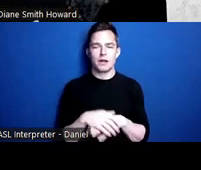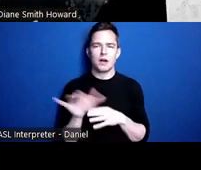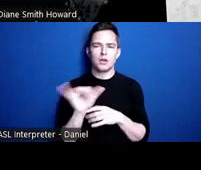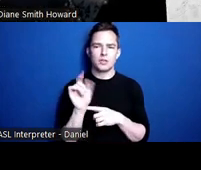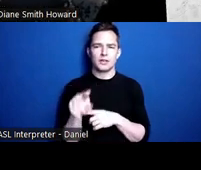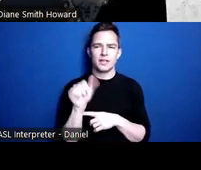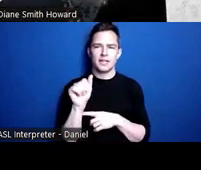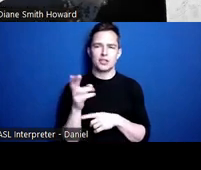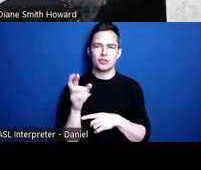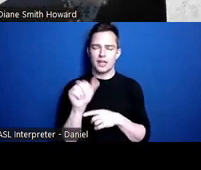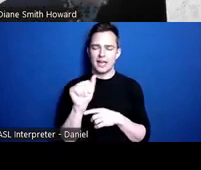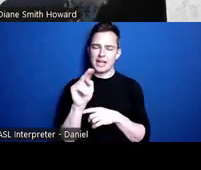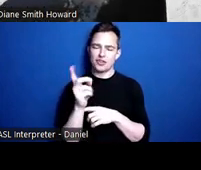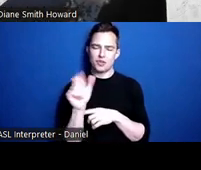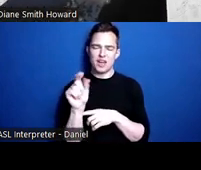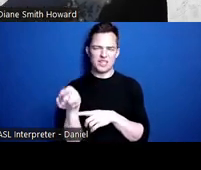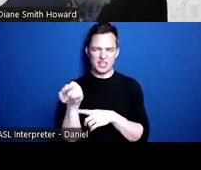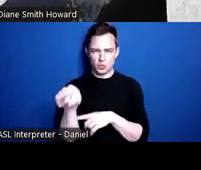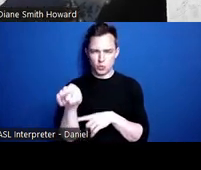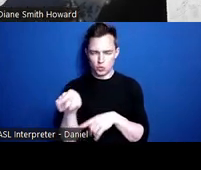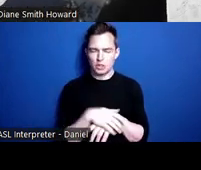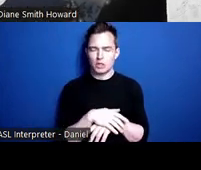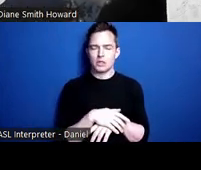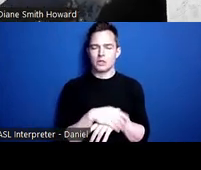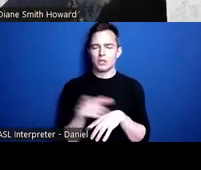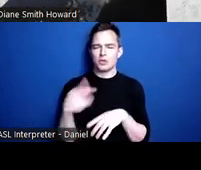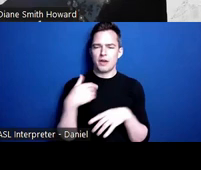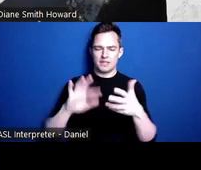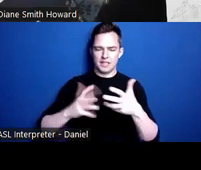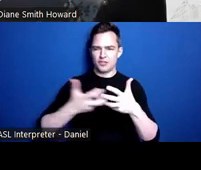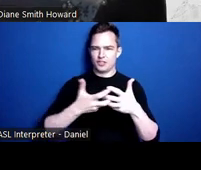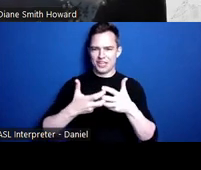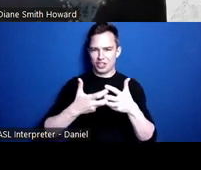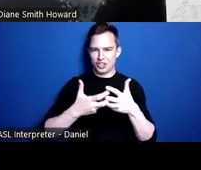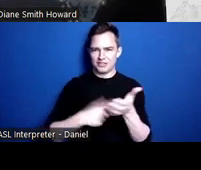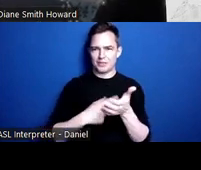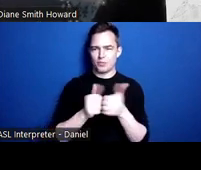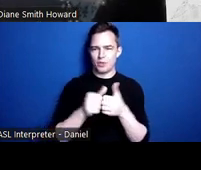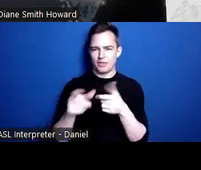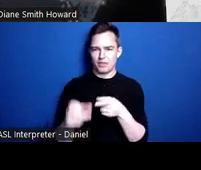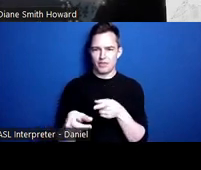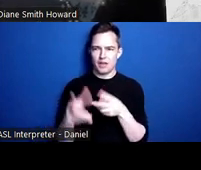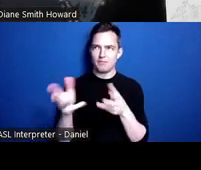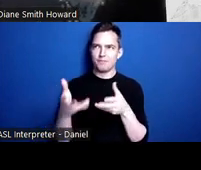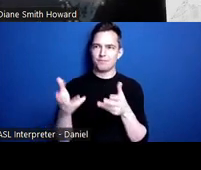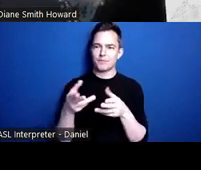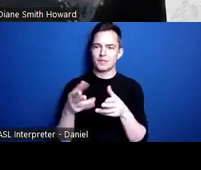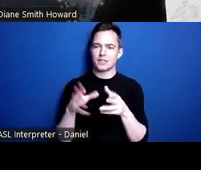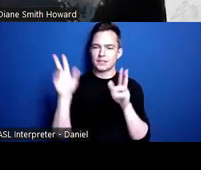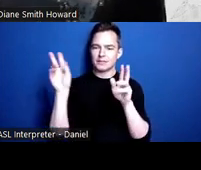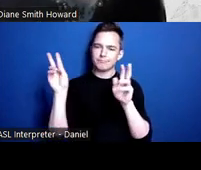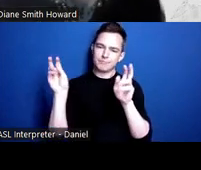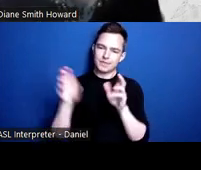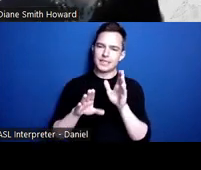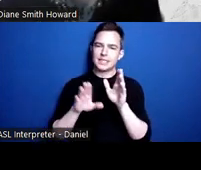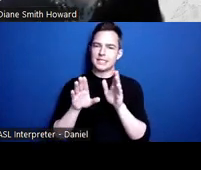Andrea, since you sort of have this intersection at times of what's considered to be a developmental disability on the